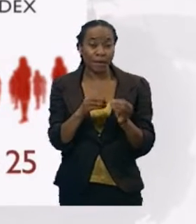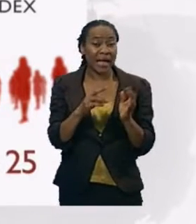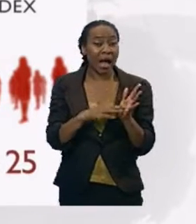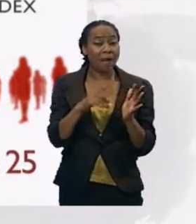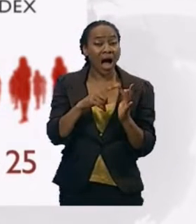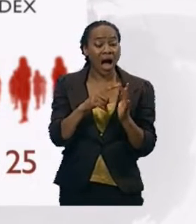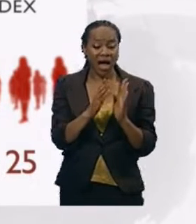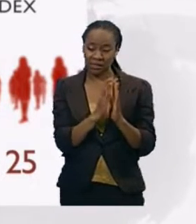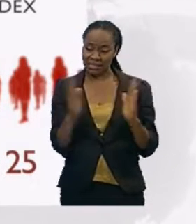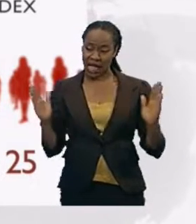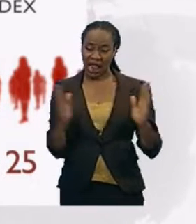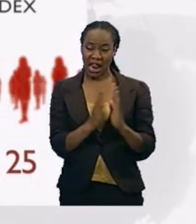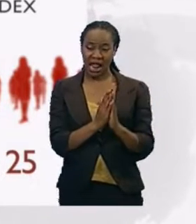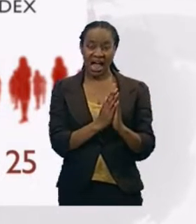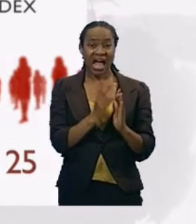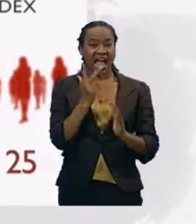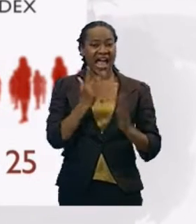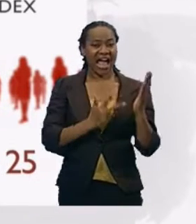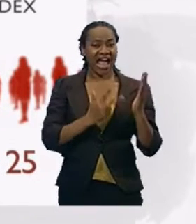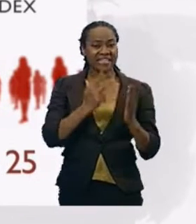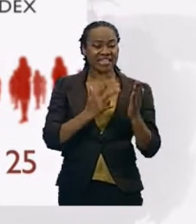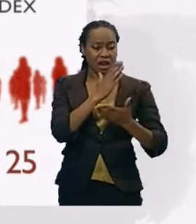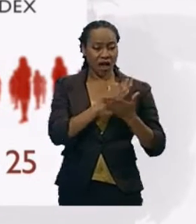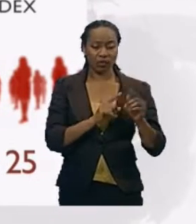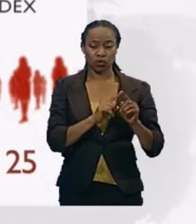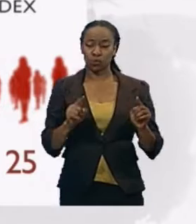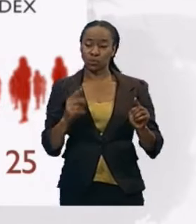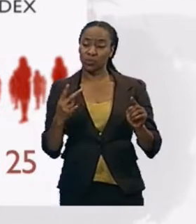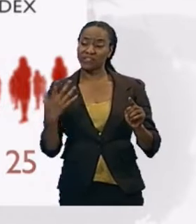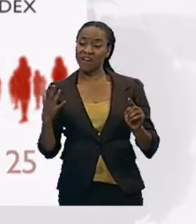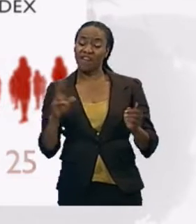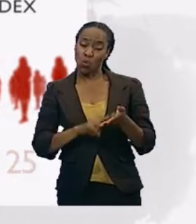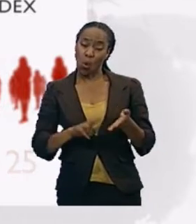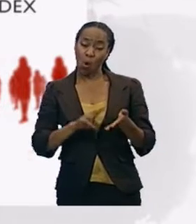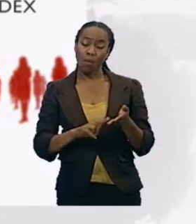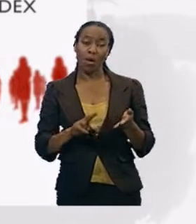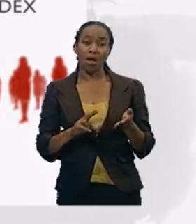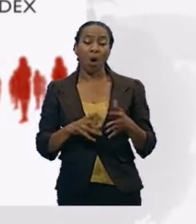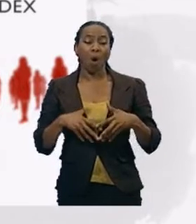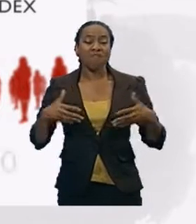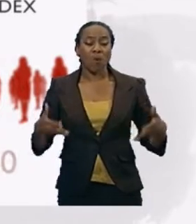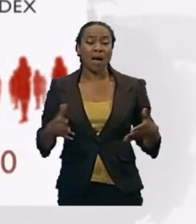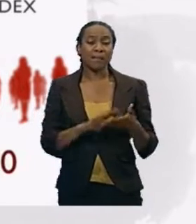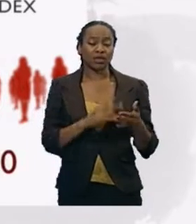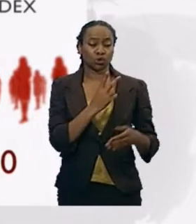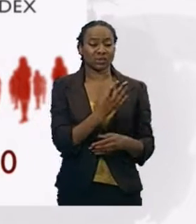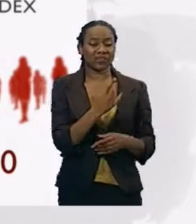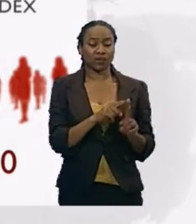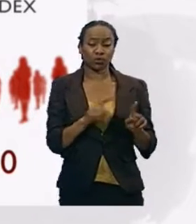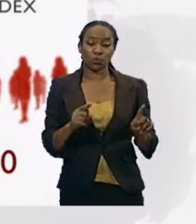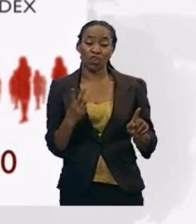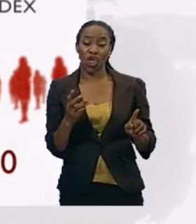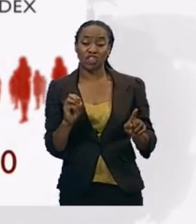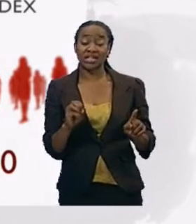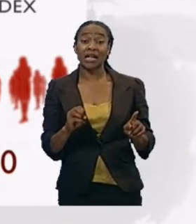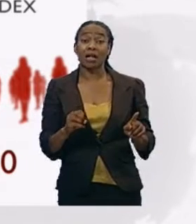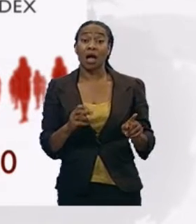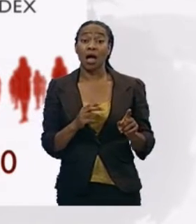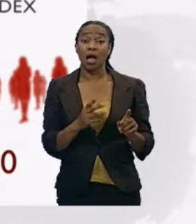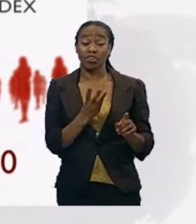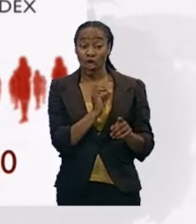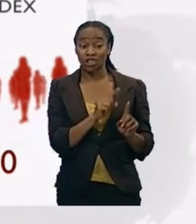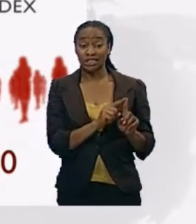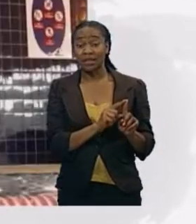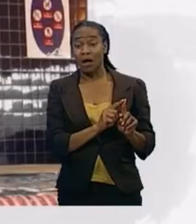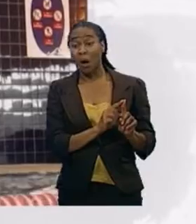BMI scale is 18.5 to 25. Overweight is anything between 25 to 30, and above that